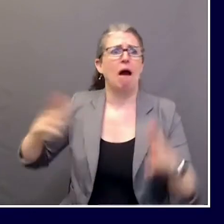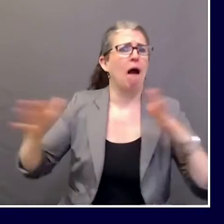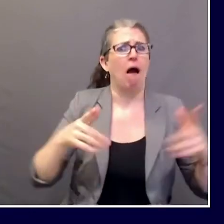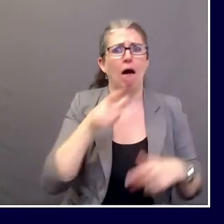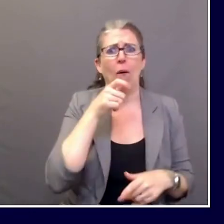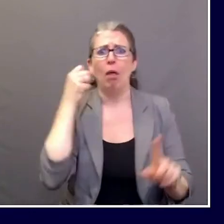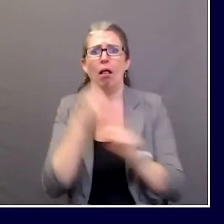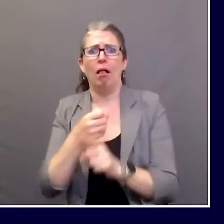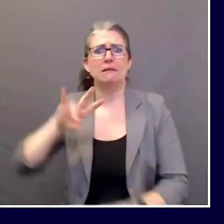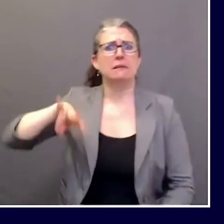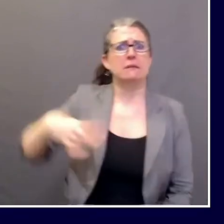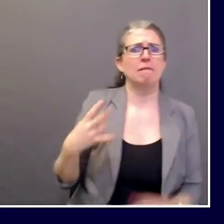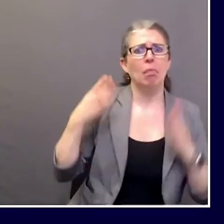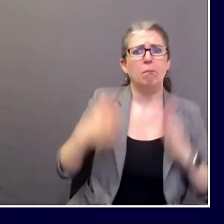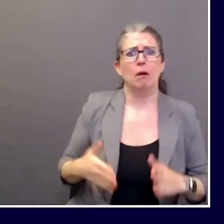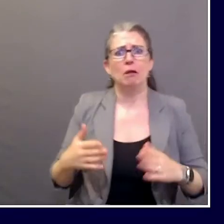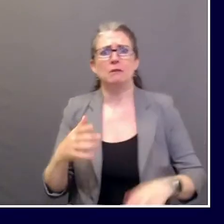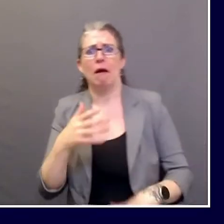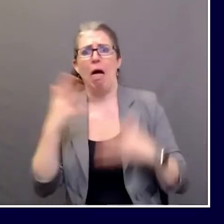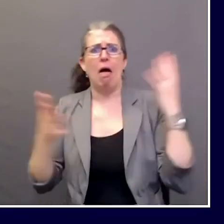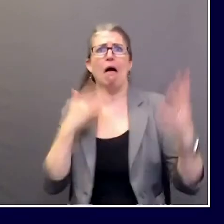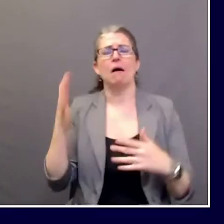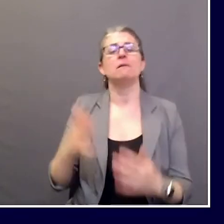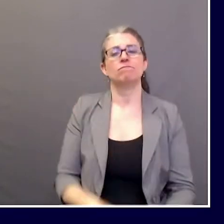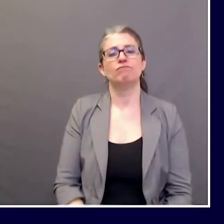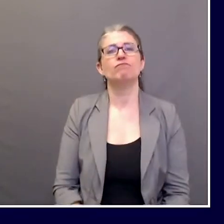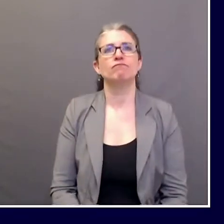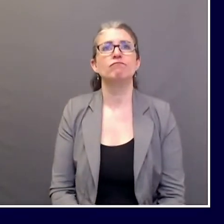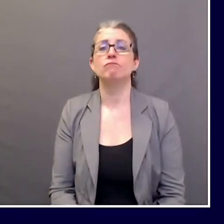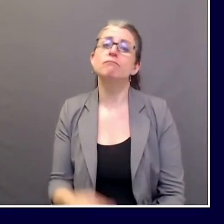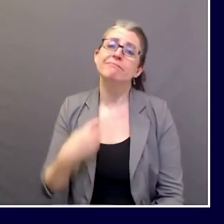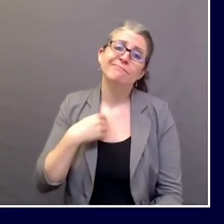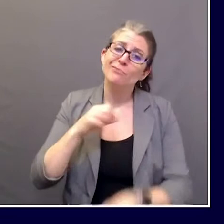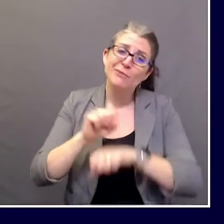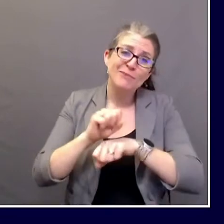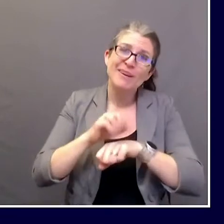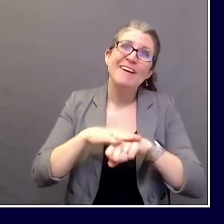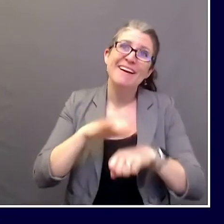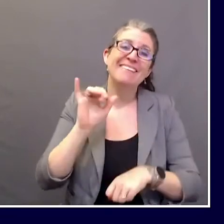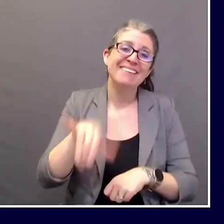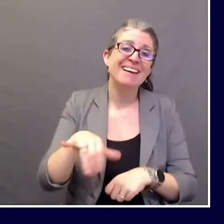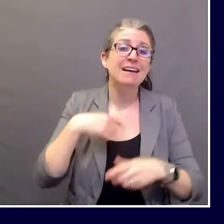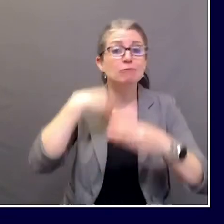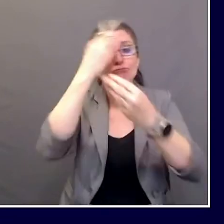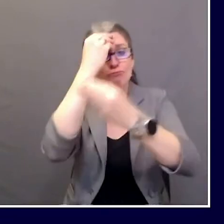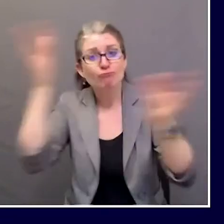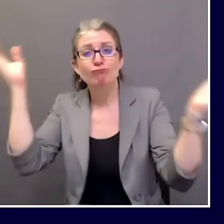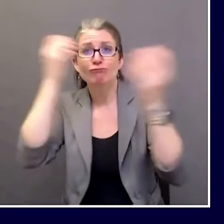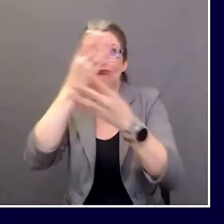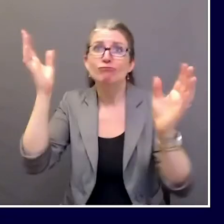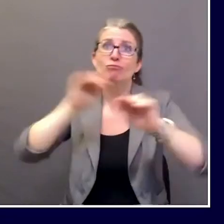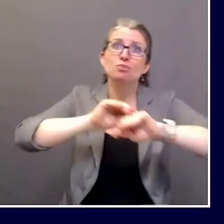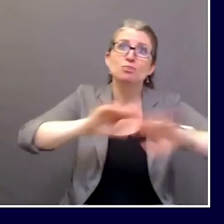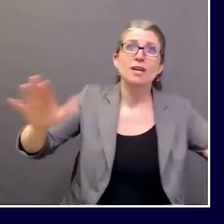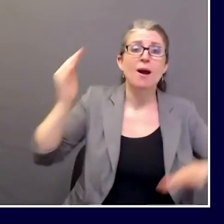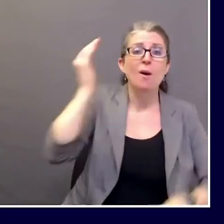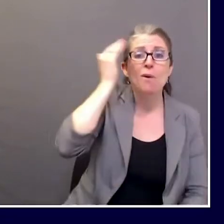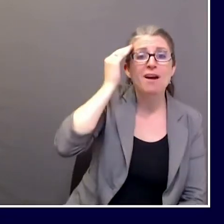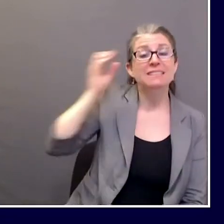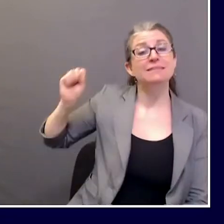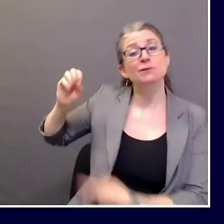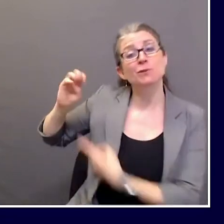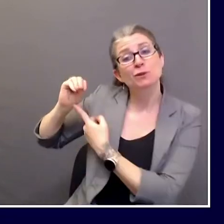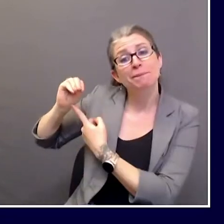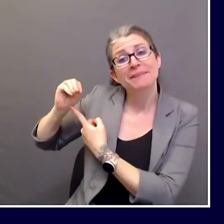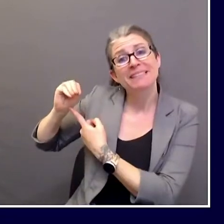messaging. We have some social media messages going up and as we speak. We're looking to